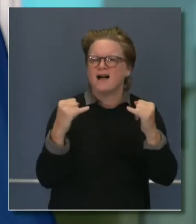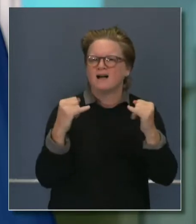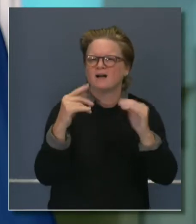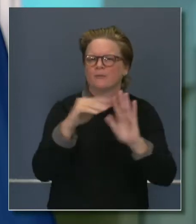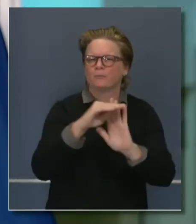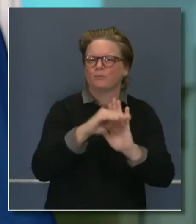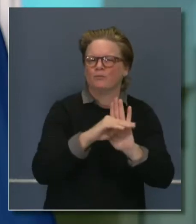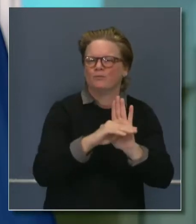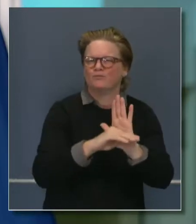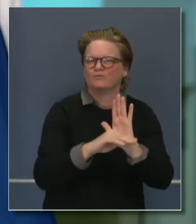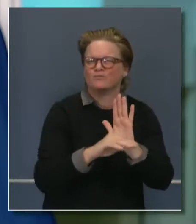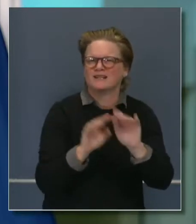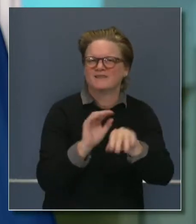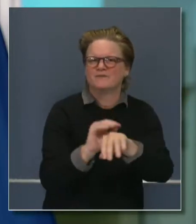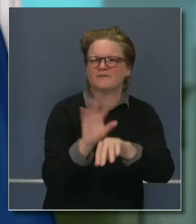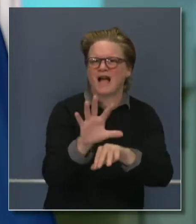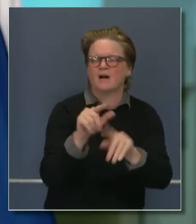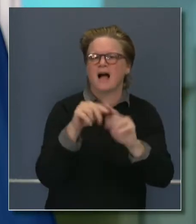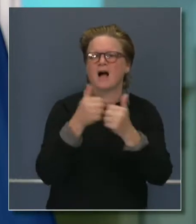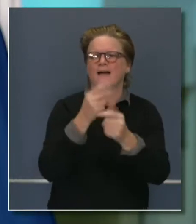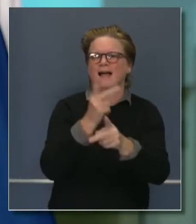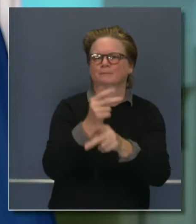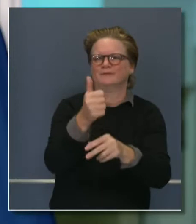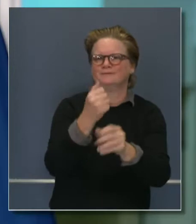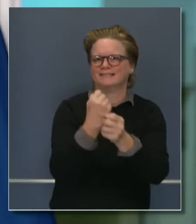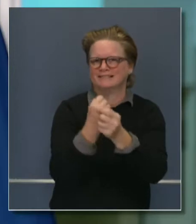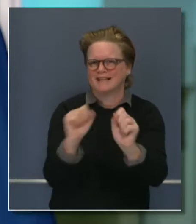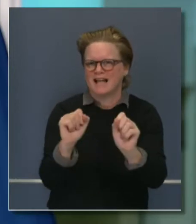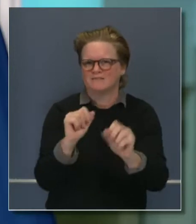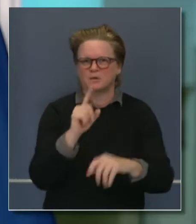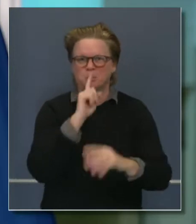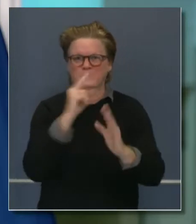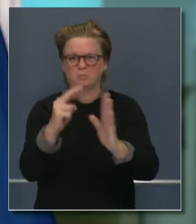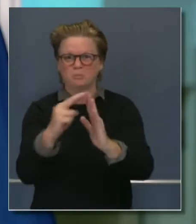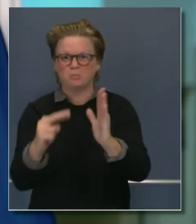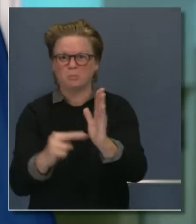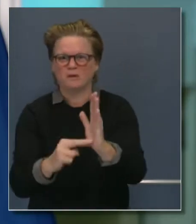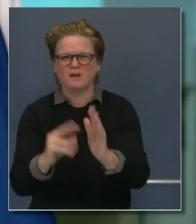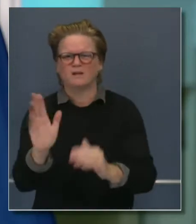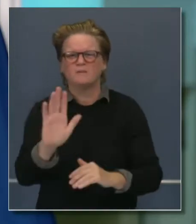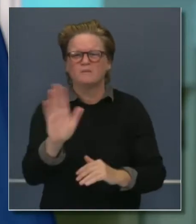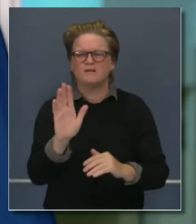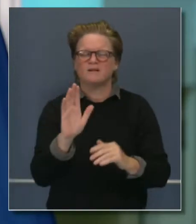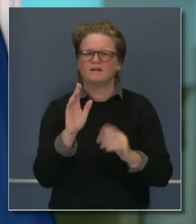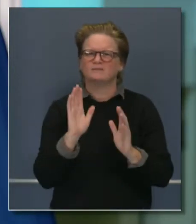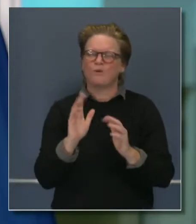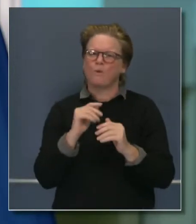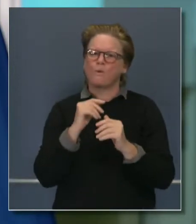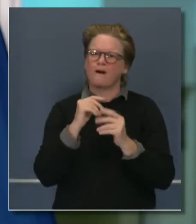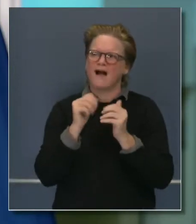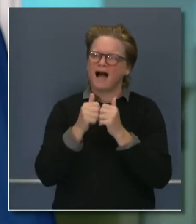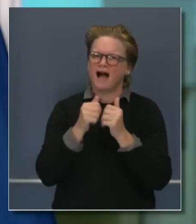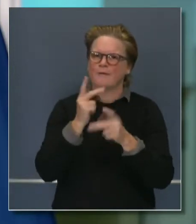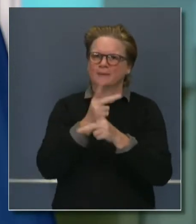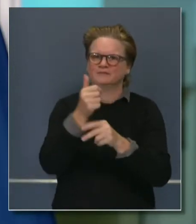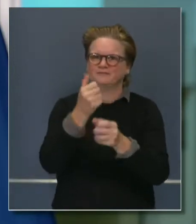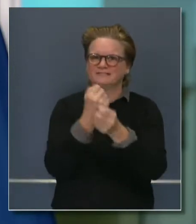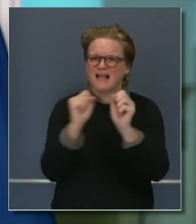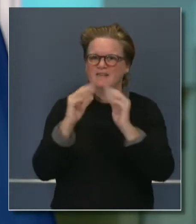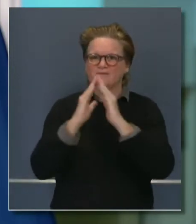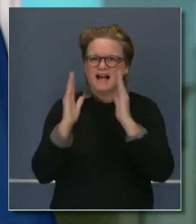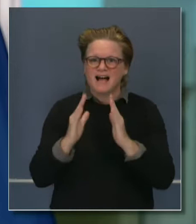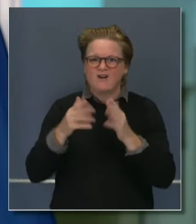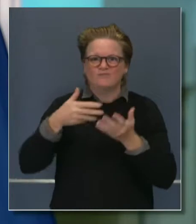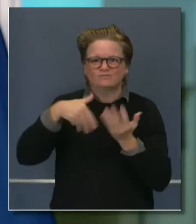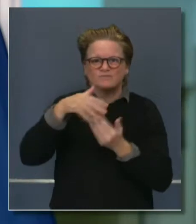that we're anticipating, again, through these winter months. So thank you all for your time and attention. I appreciate Dr. Galley and Peter Lee being here